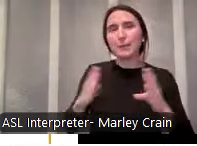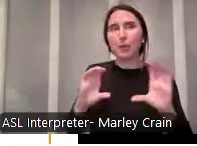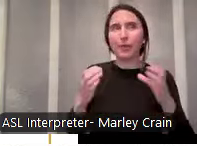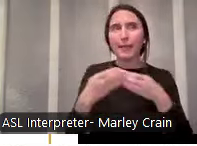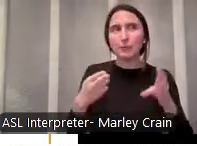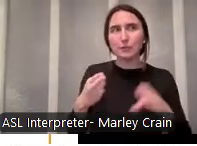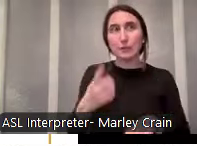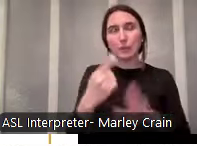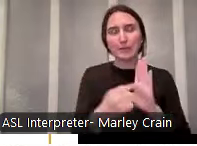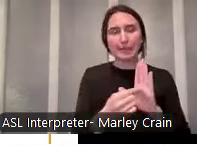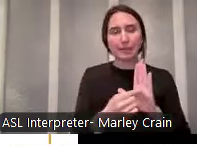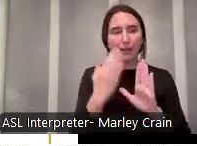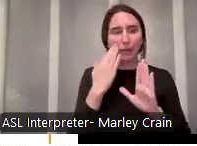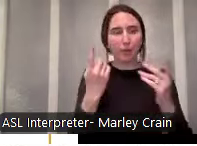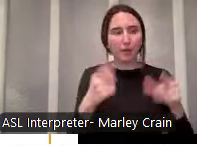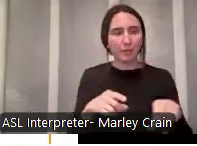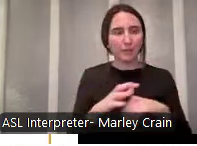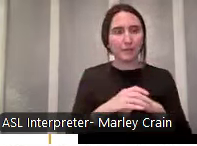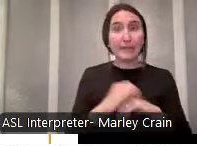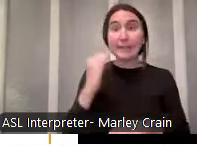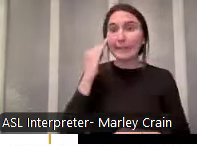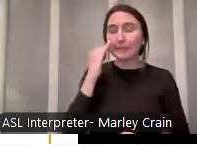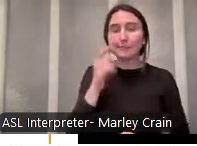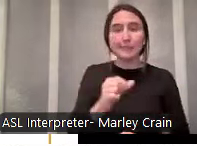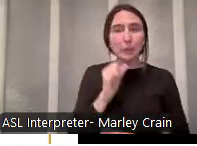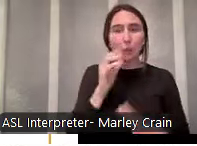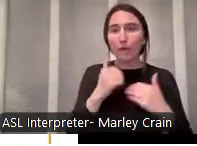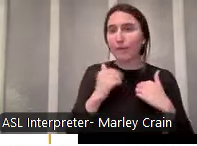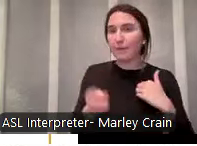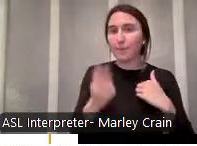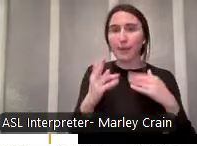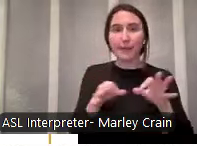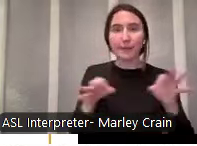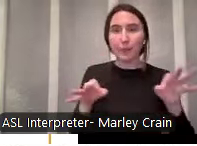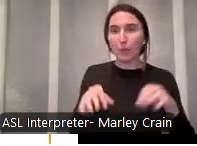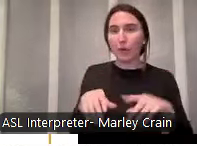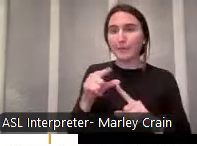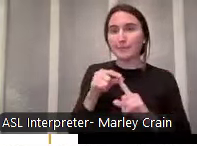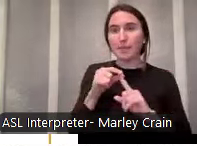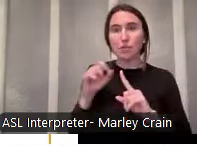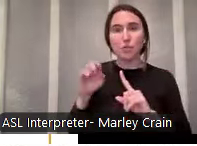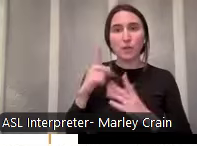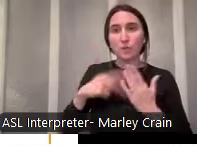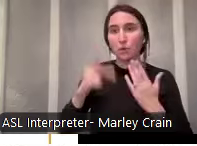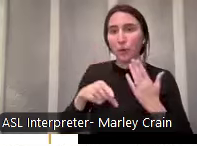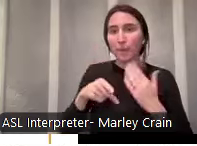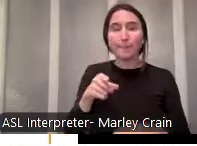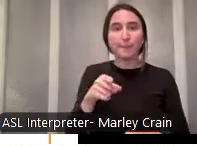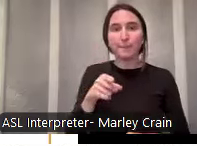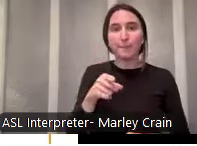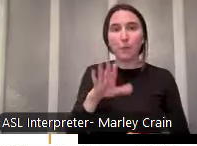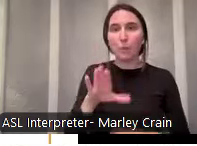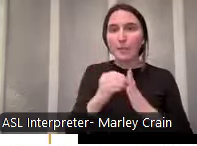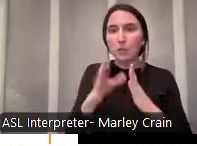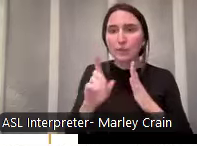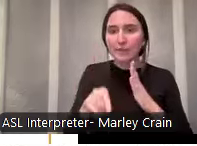example. If they don't have a bilingual special education program that your child needs,